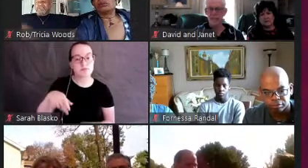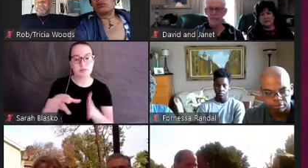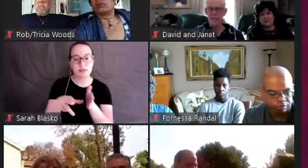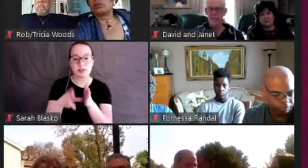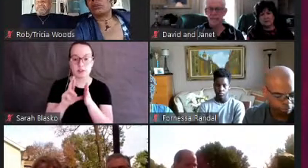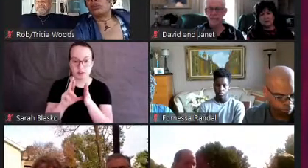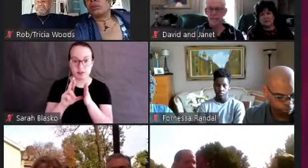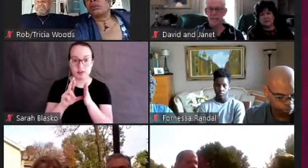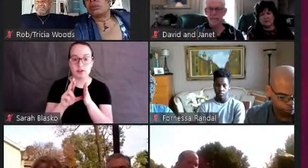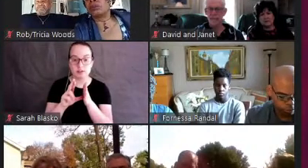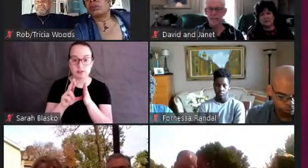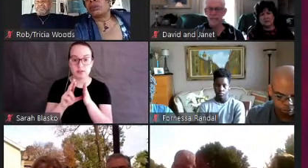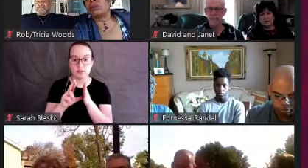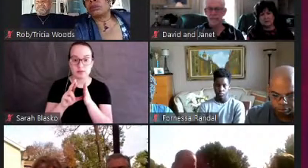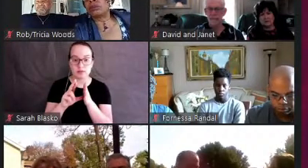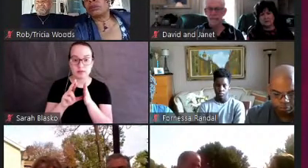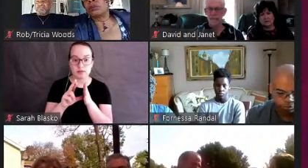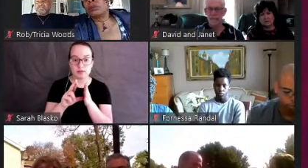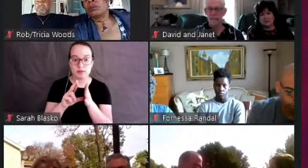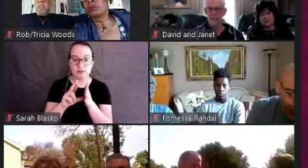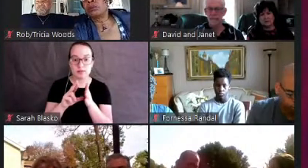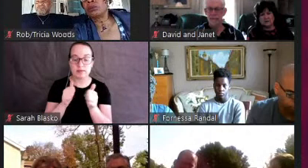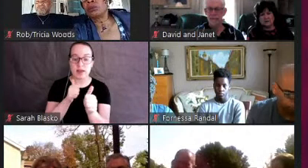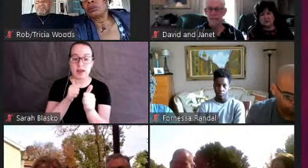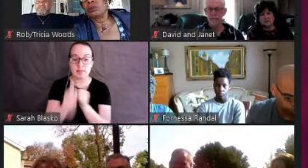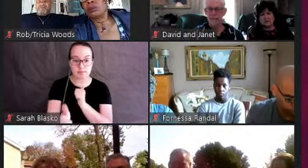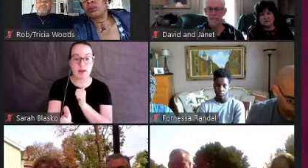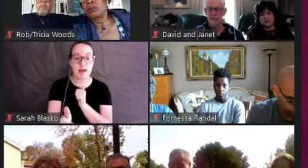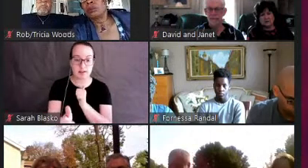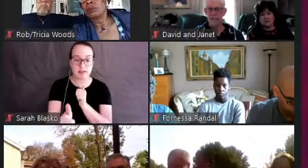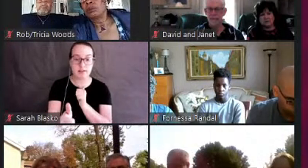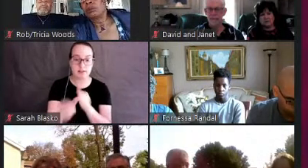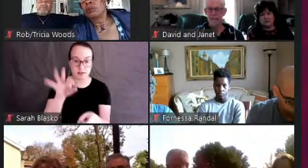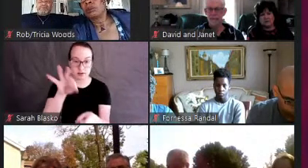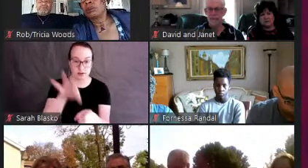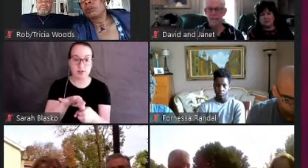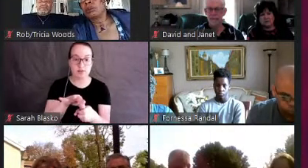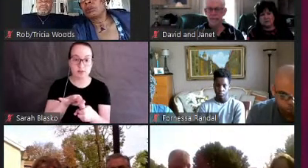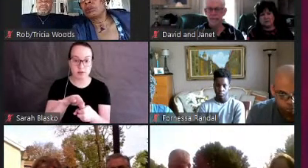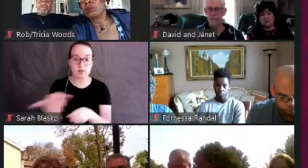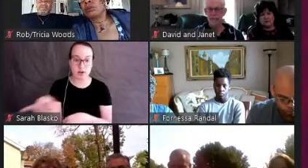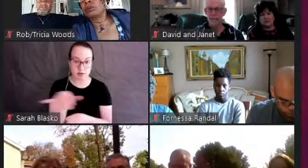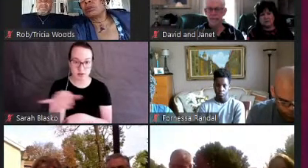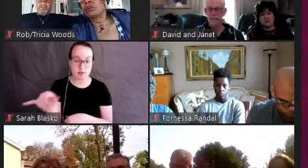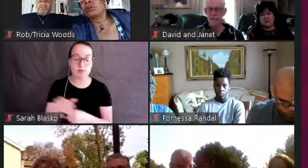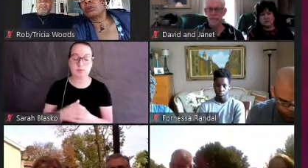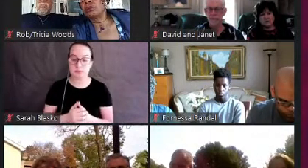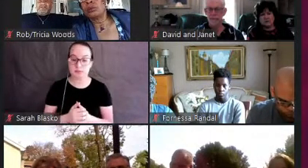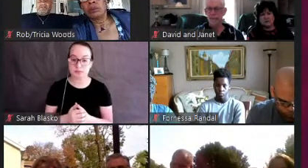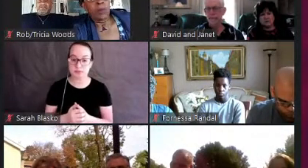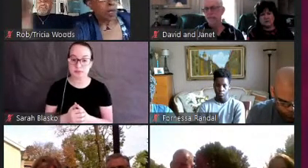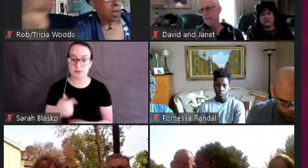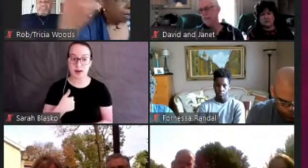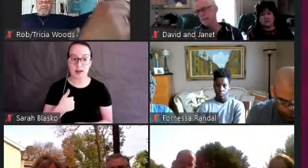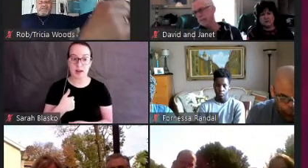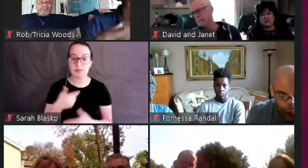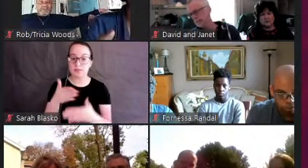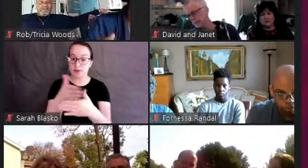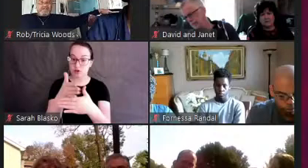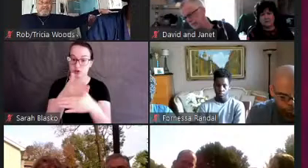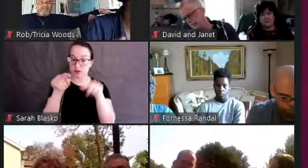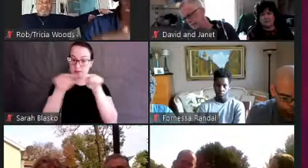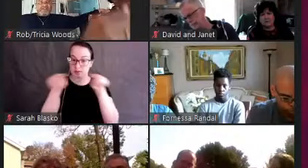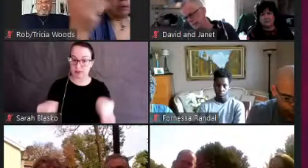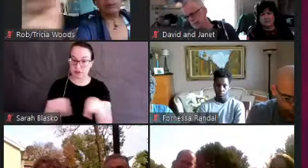then pass a ratification vote. So I am going to share my screen,